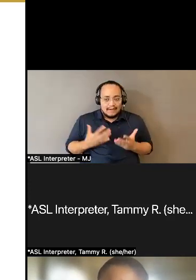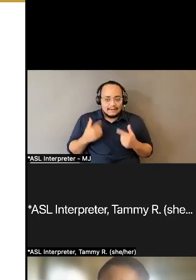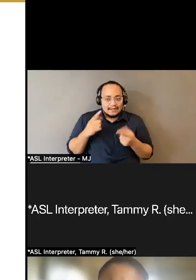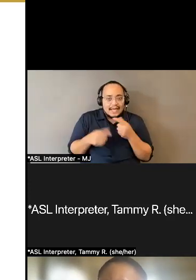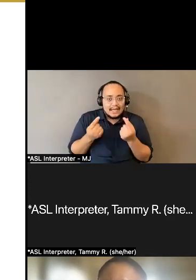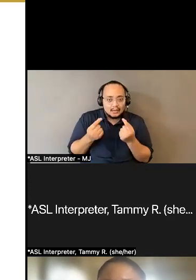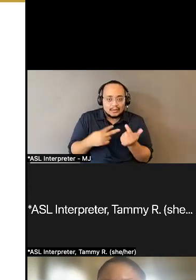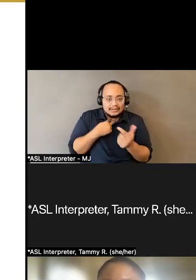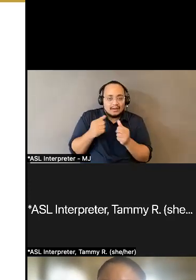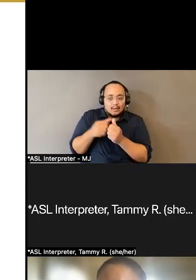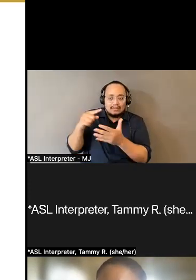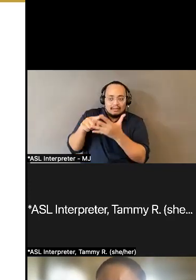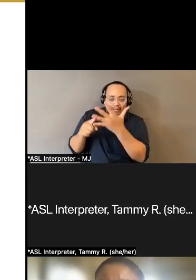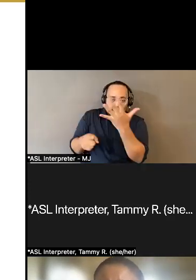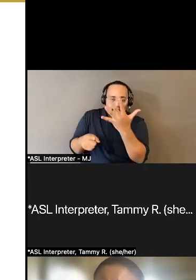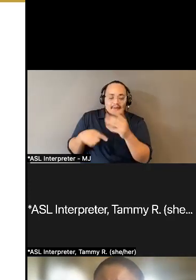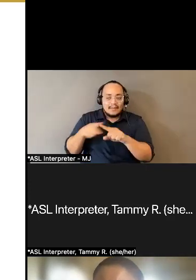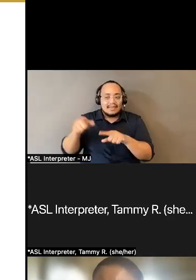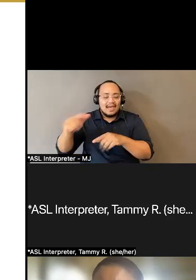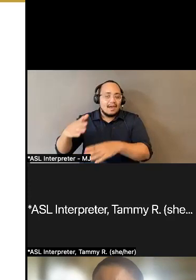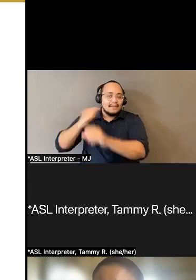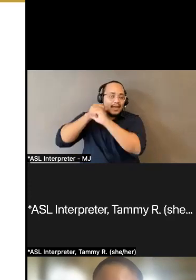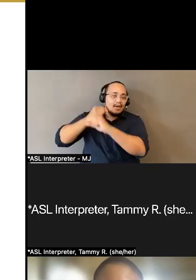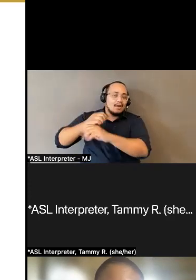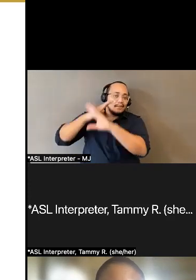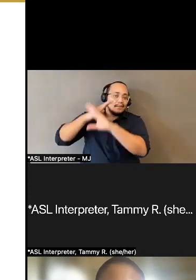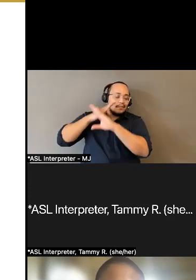but continue to disrupt their efforts to access safety.